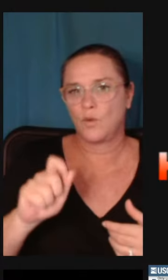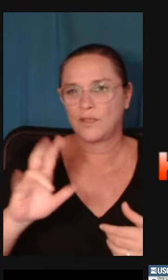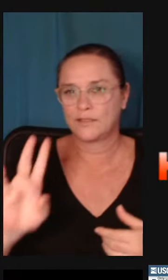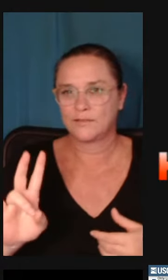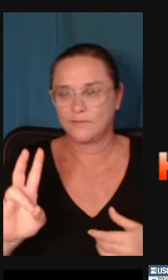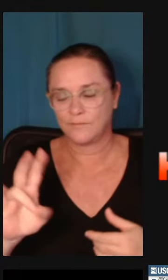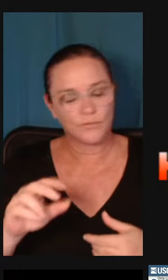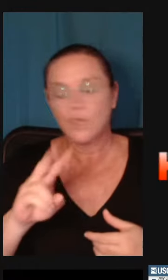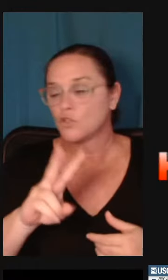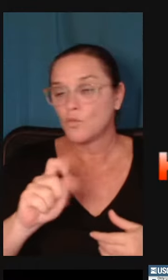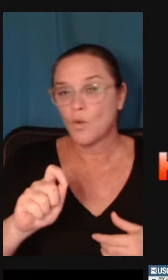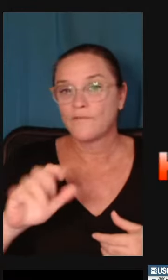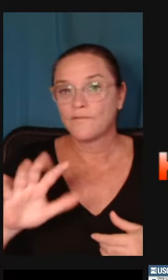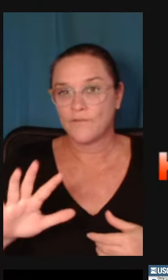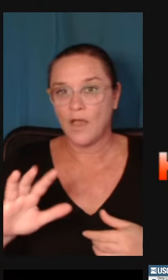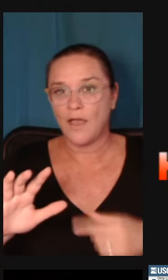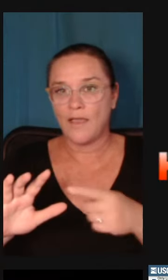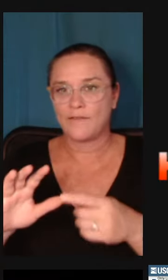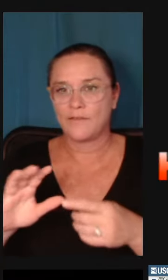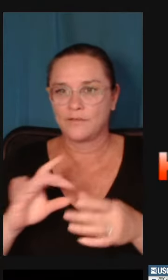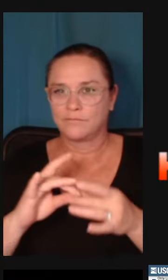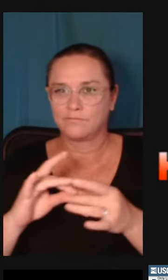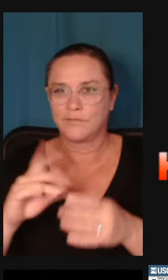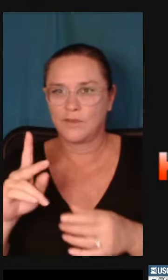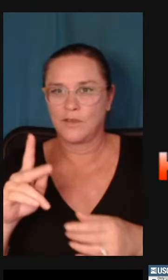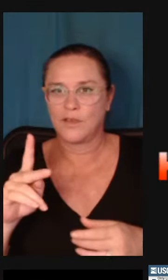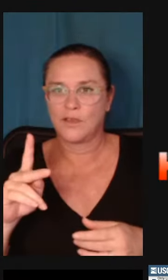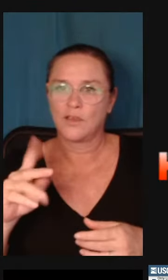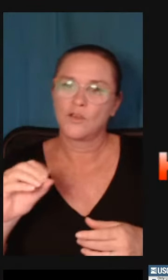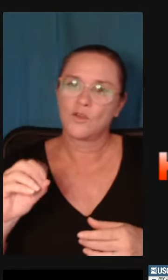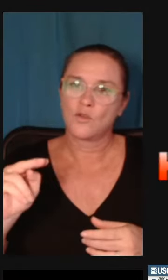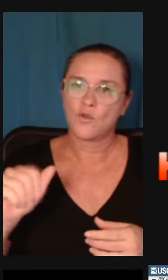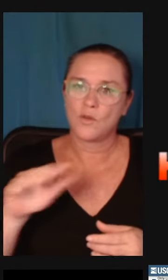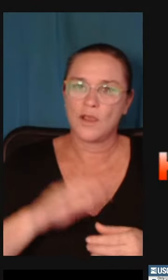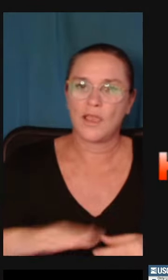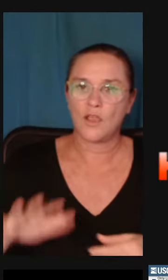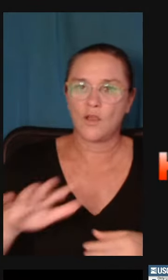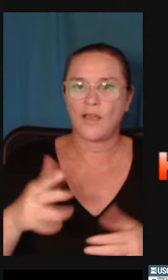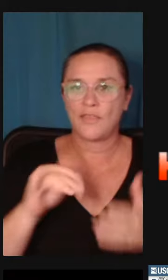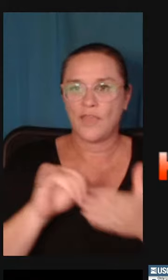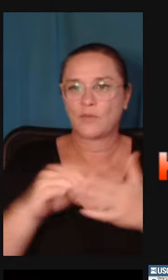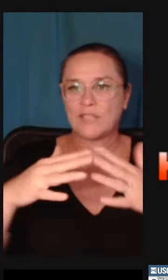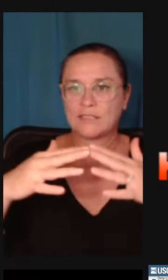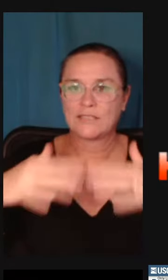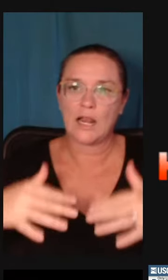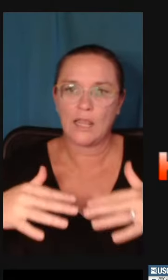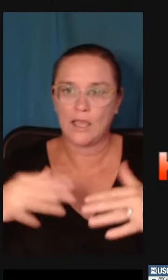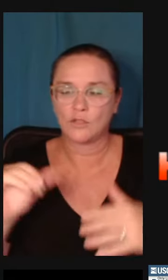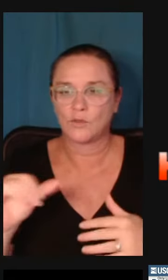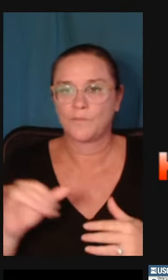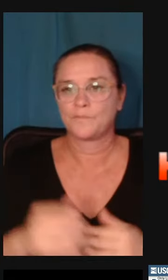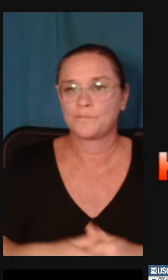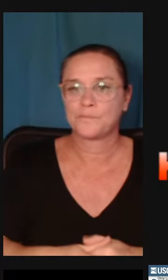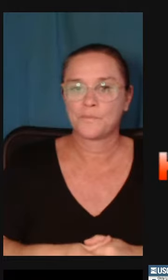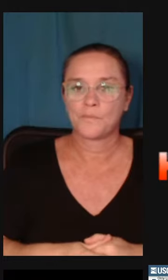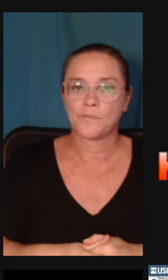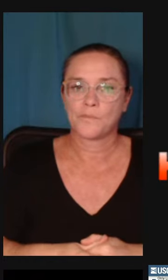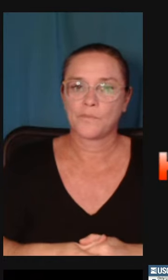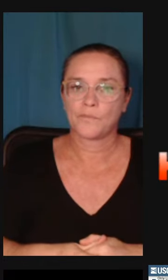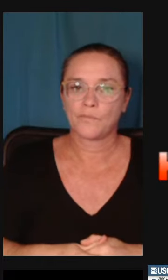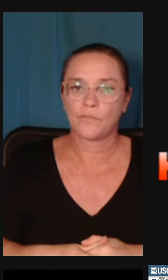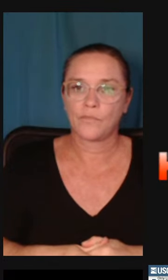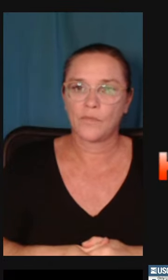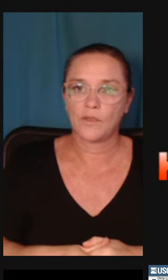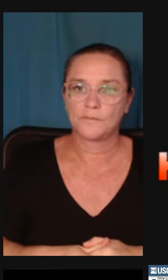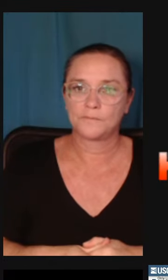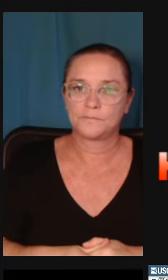also that one more of a settling earthquake. So you see how there's fluctuations week to week across the mountains,